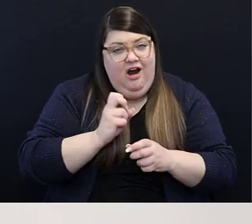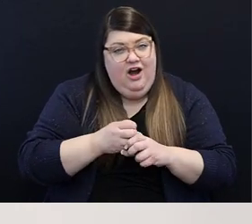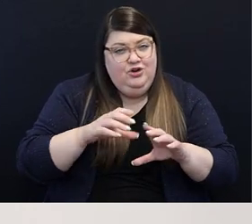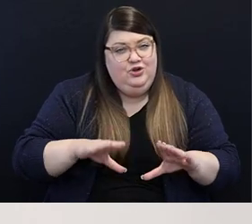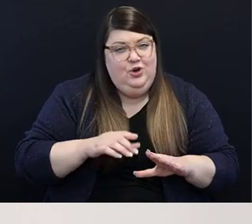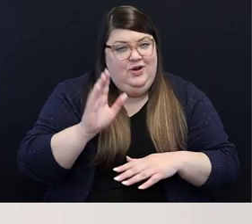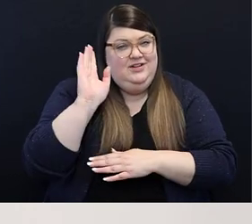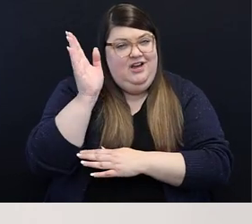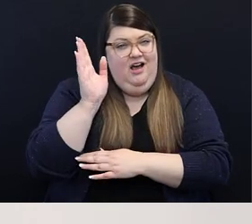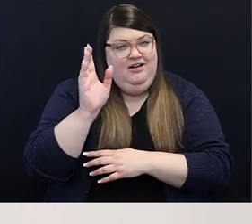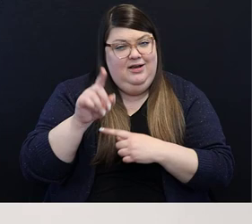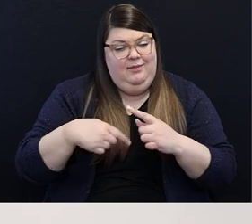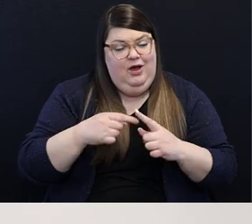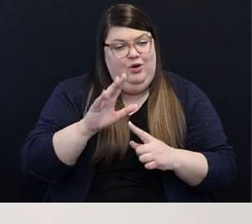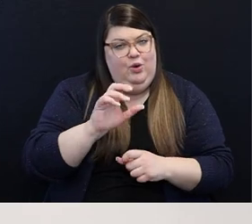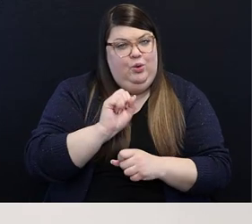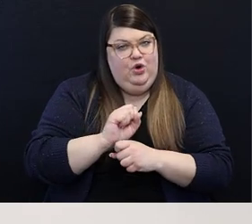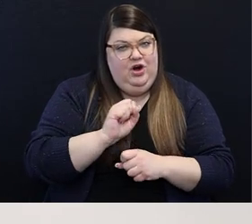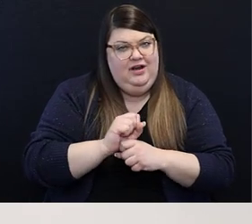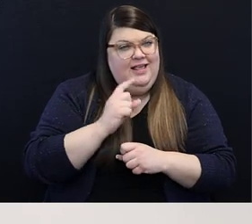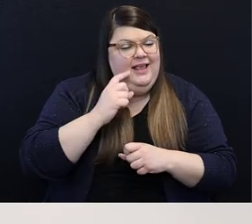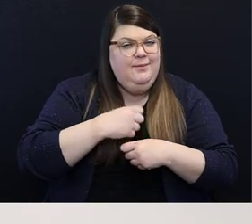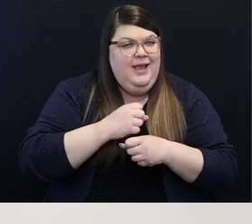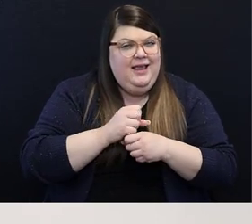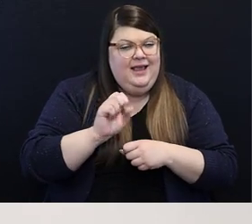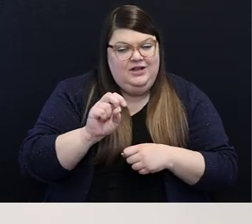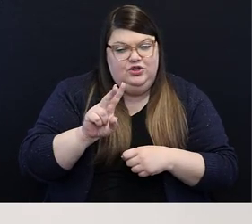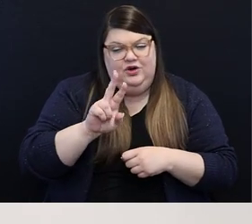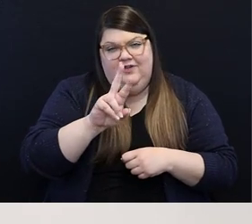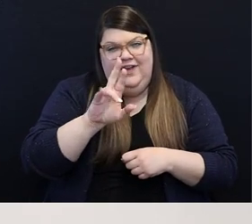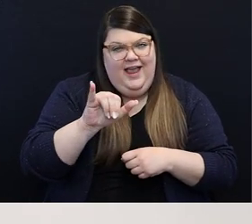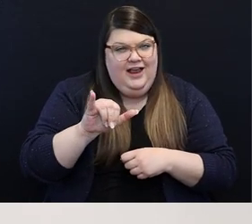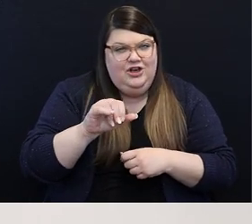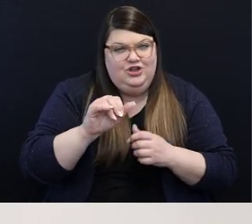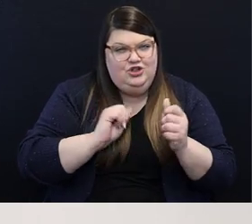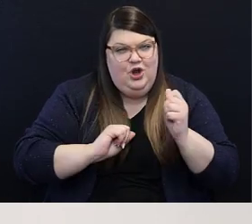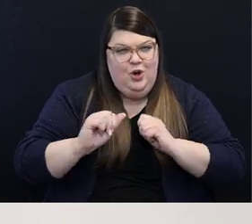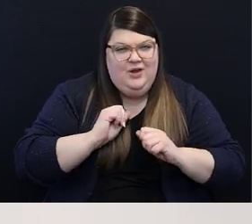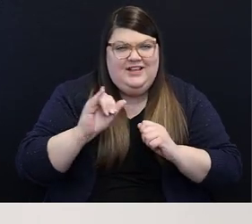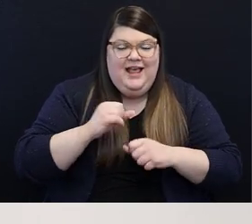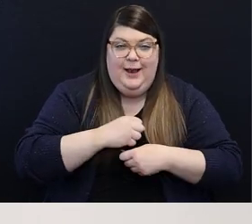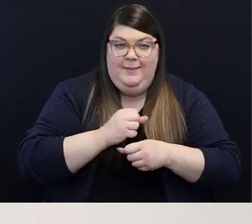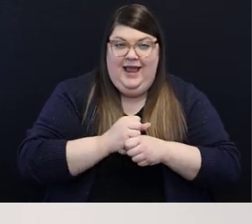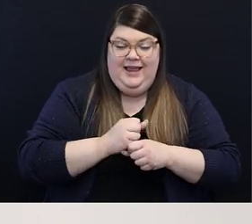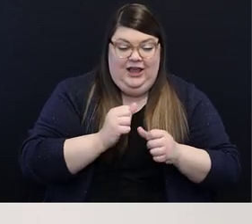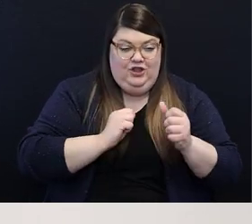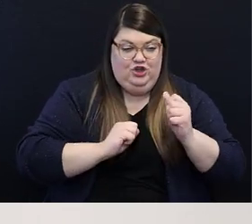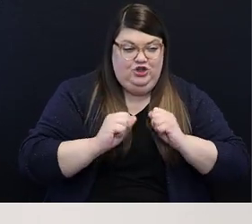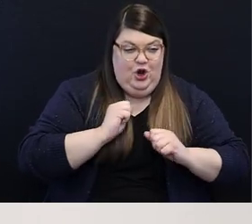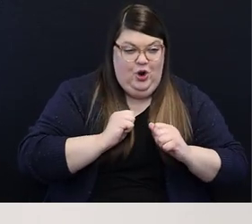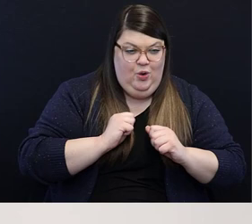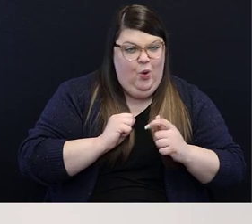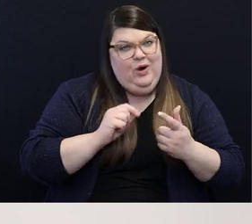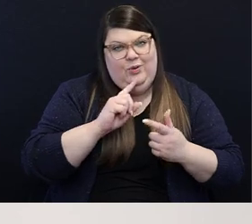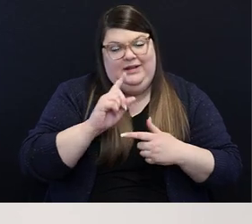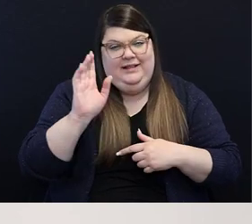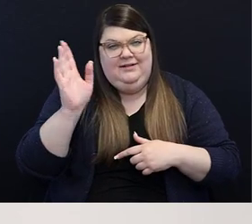your work, and I think like making a survey show is sort of like making the show about your, like the talk is